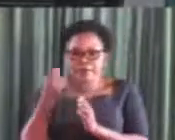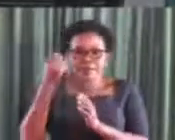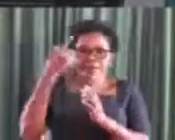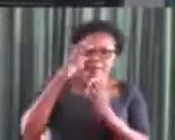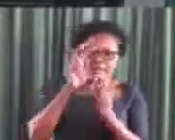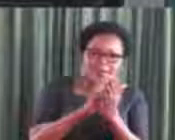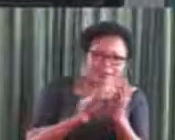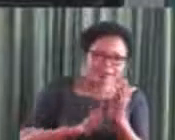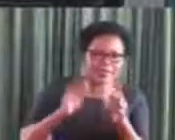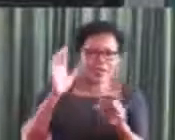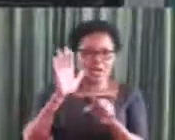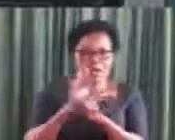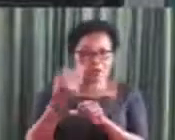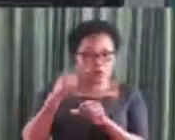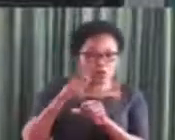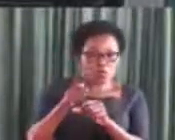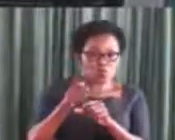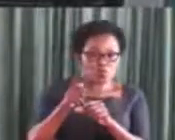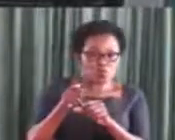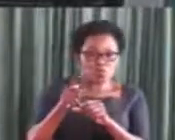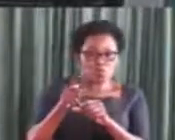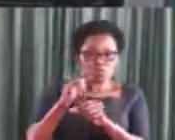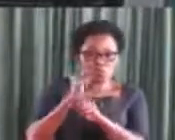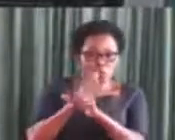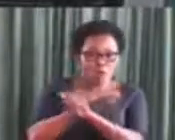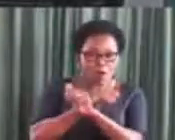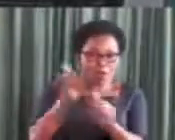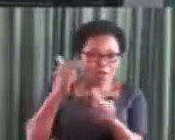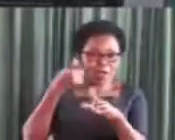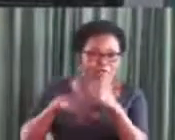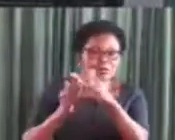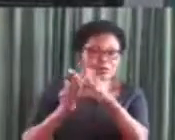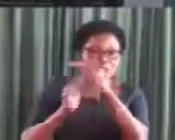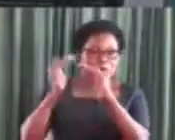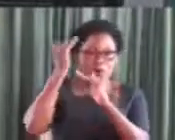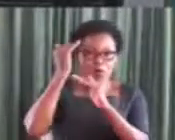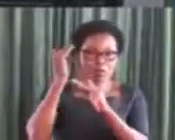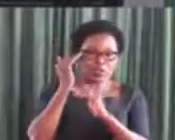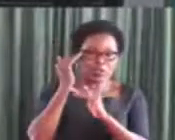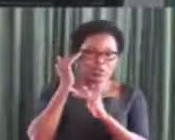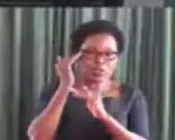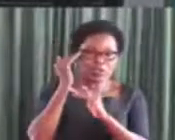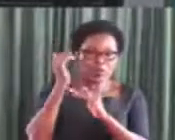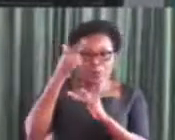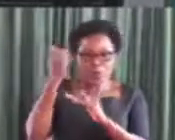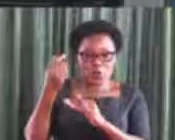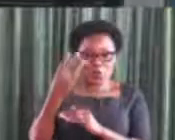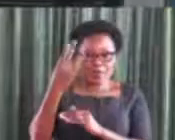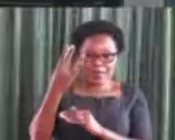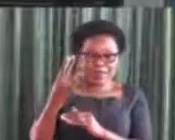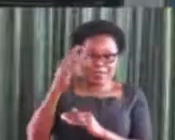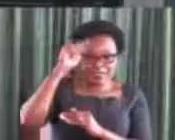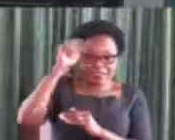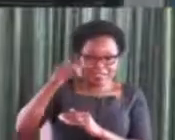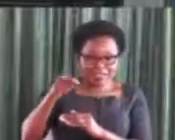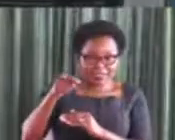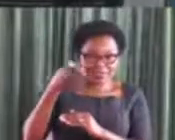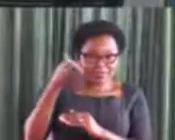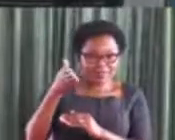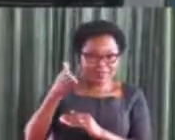lot for you to fit in the court, because 3 of the judges have been there for 10